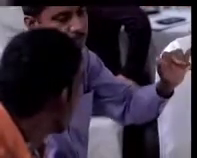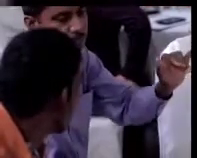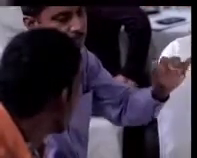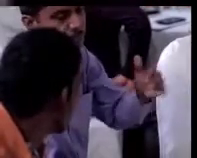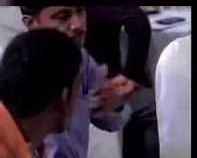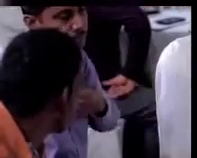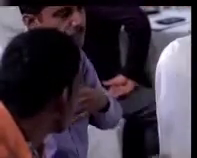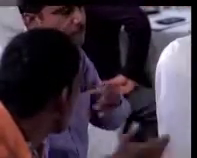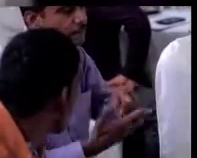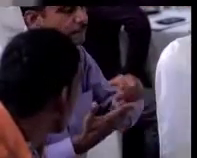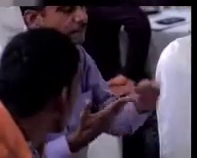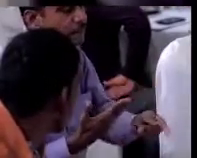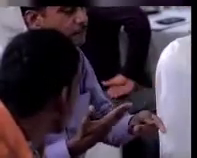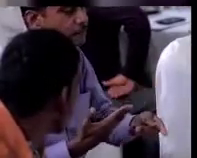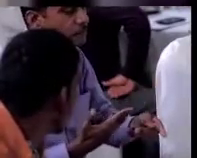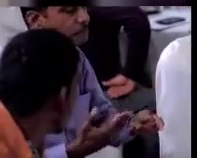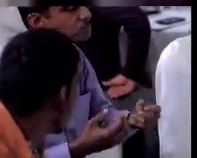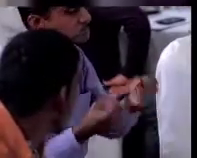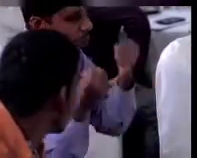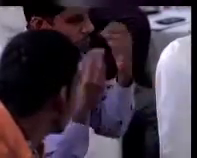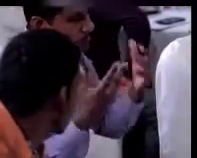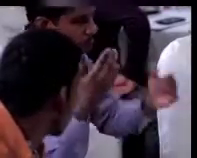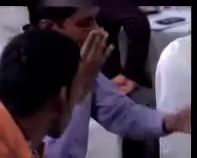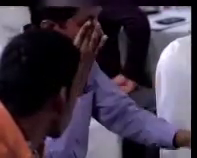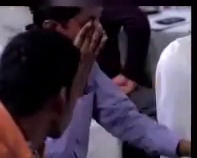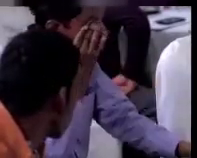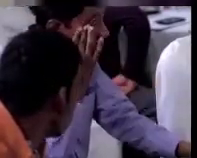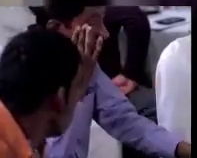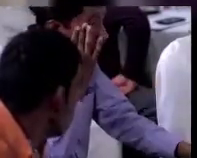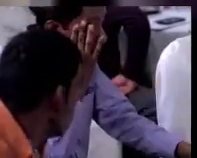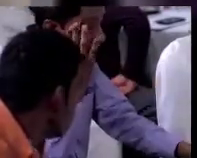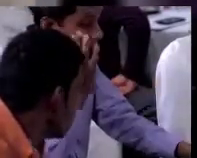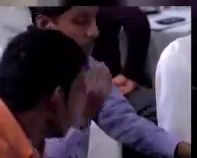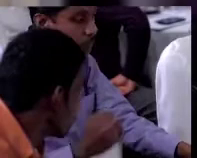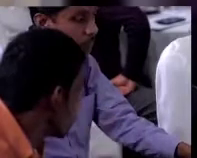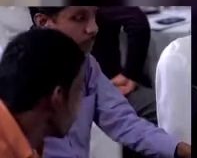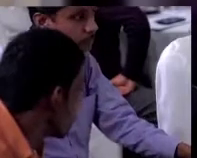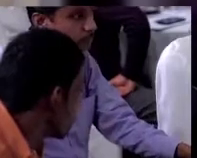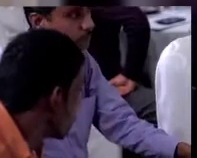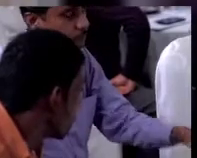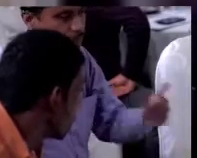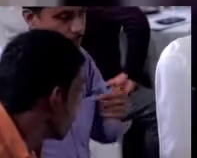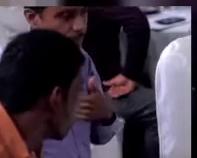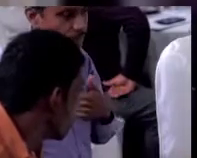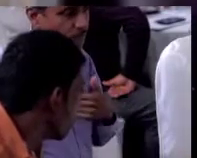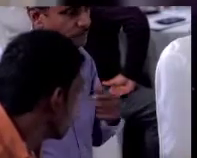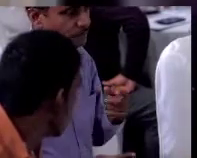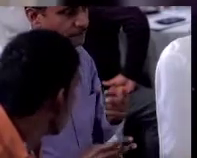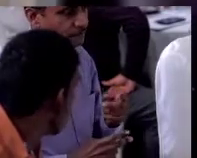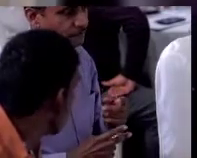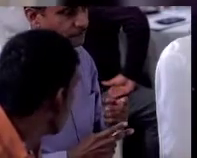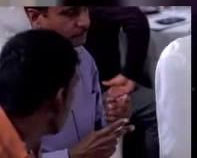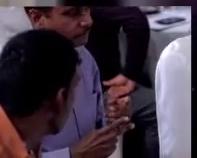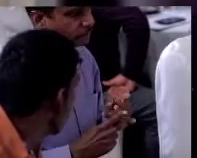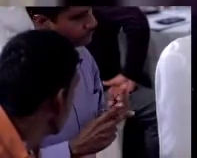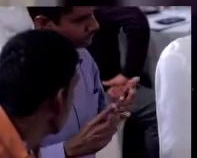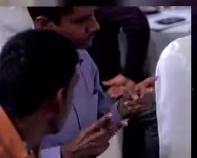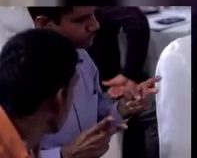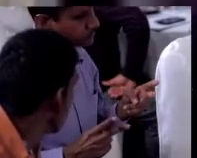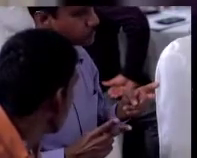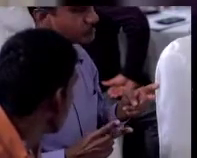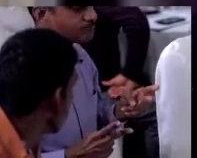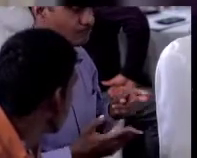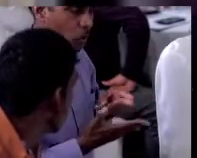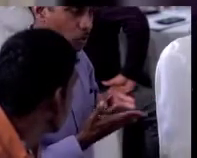Similarly, to Candice, my failures were many, and I was very